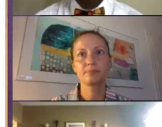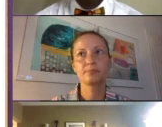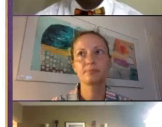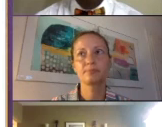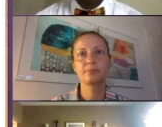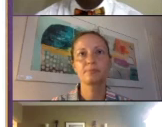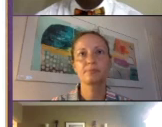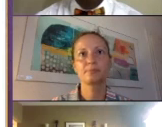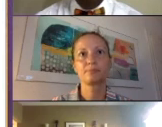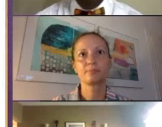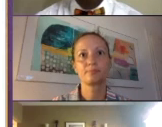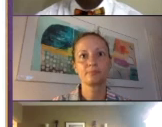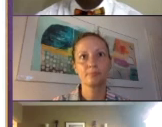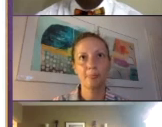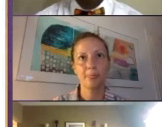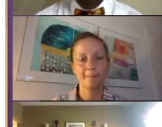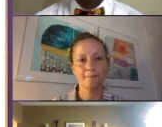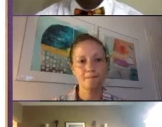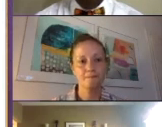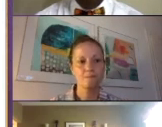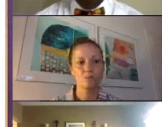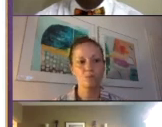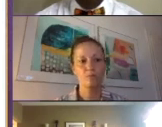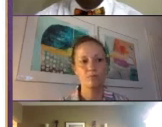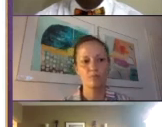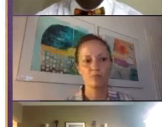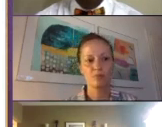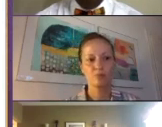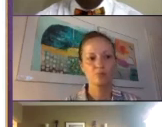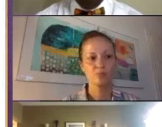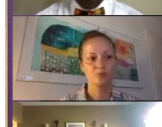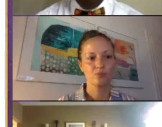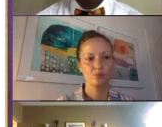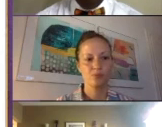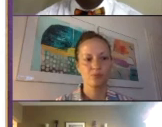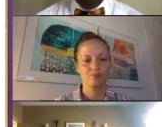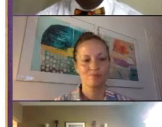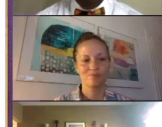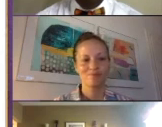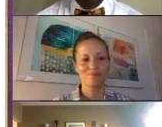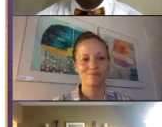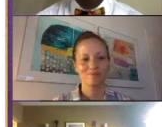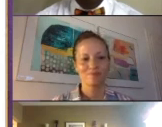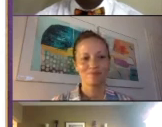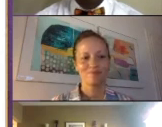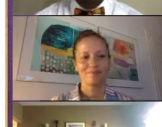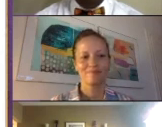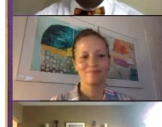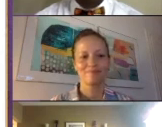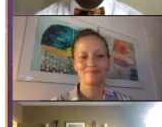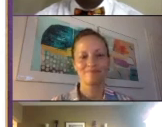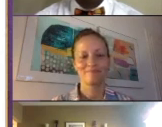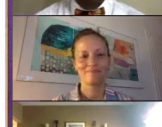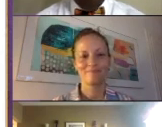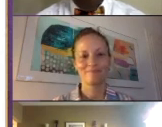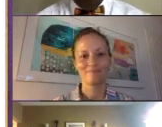Yeah, I think those are really valid concerns, and especially going into an environment that